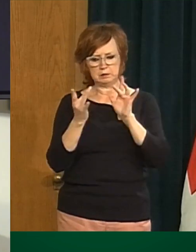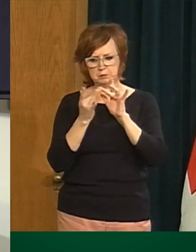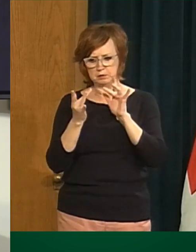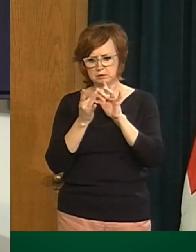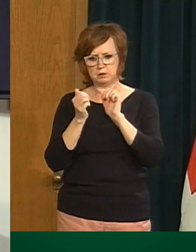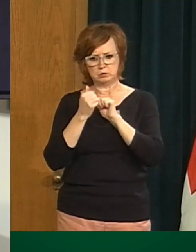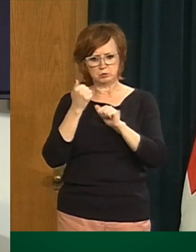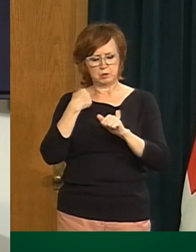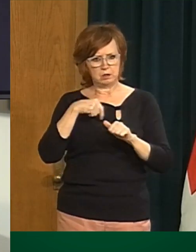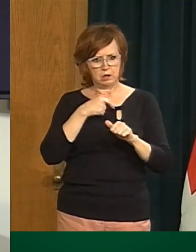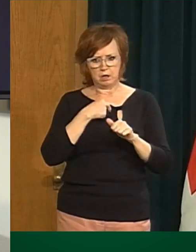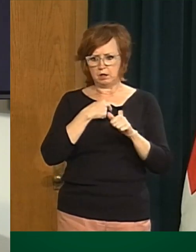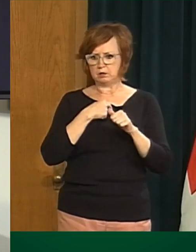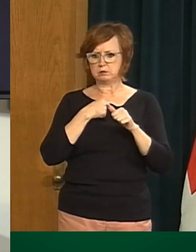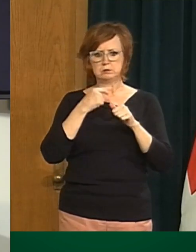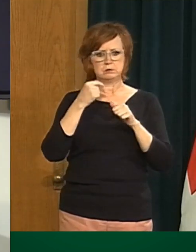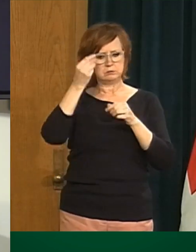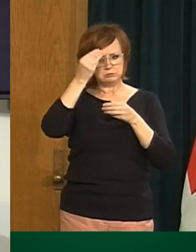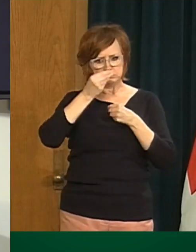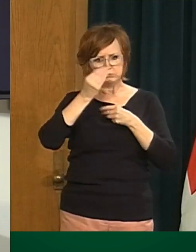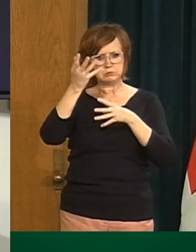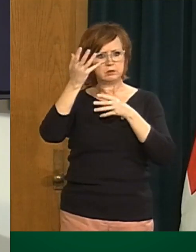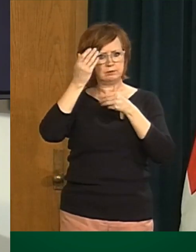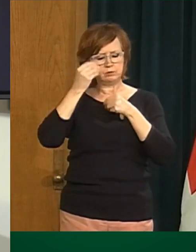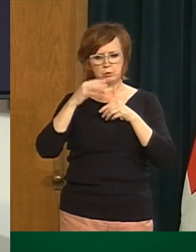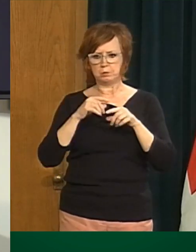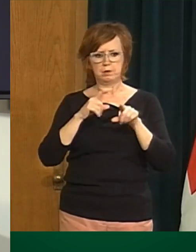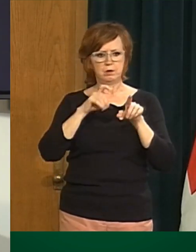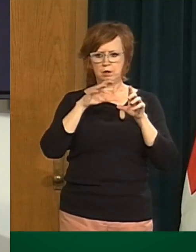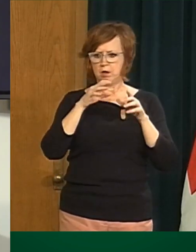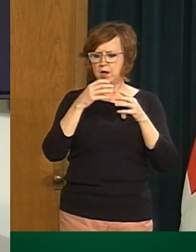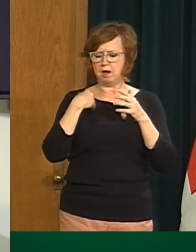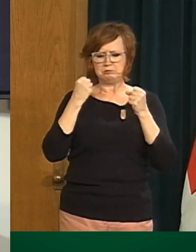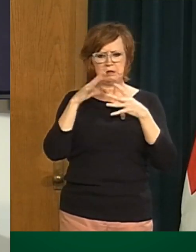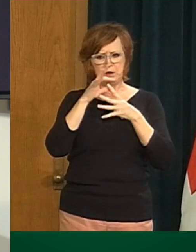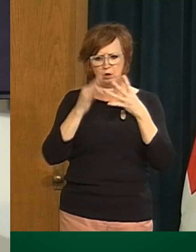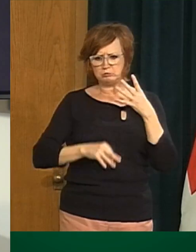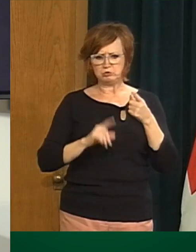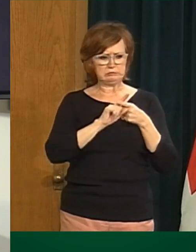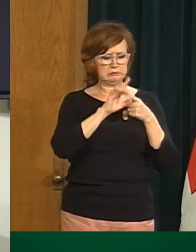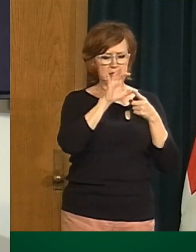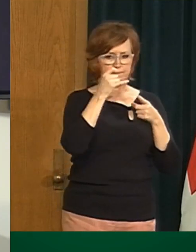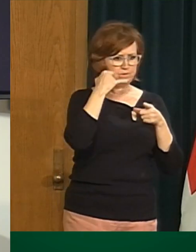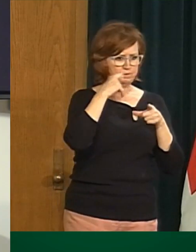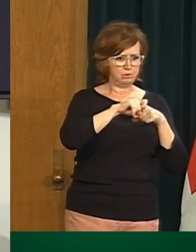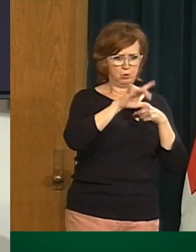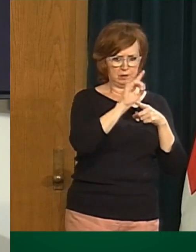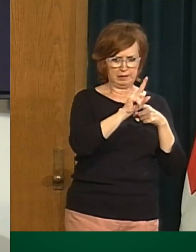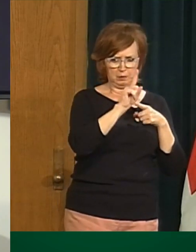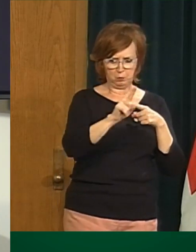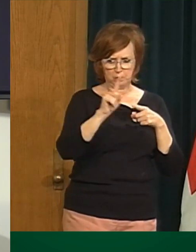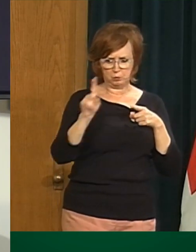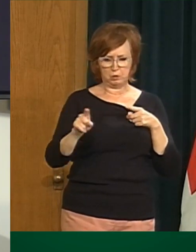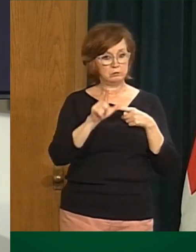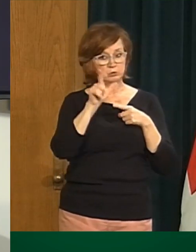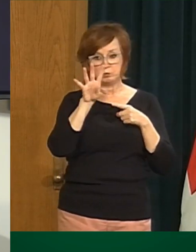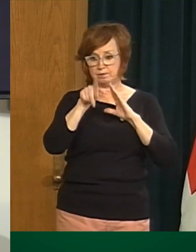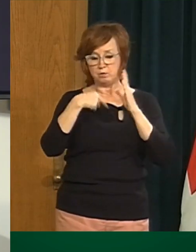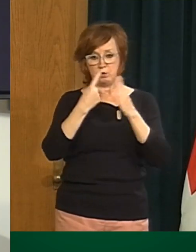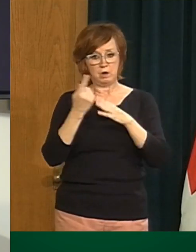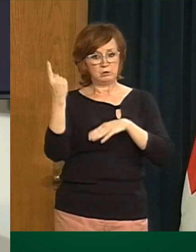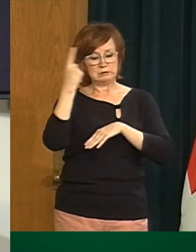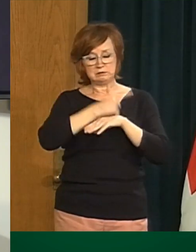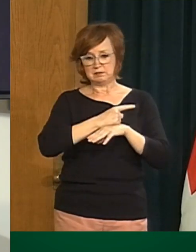the upcoming days and weeks. As always, Healthline 811 is available for confidential 24-hour health and mental health services,